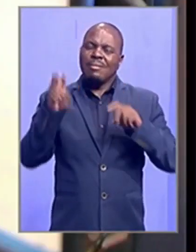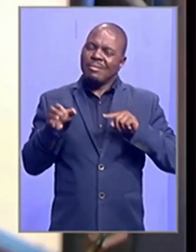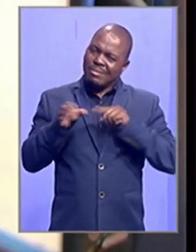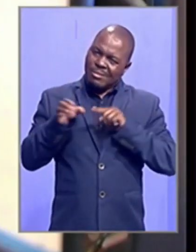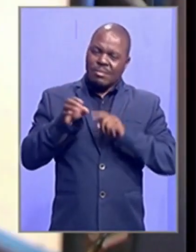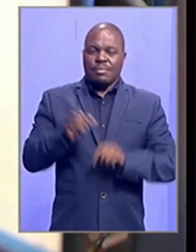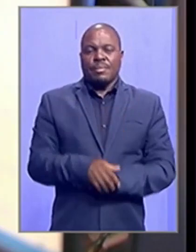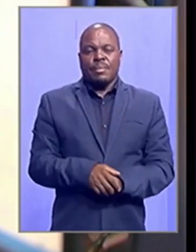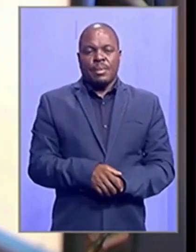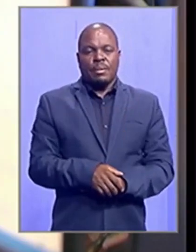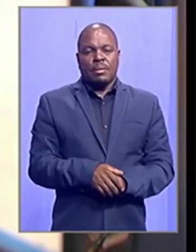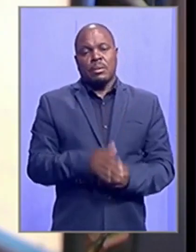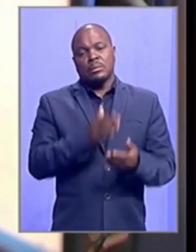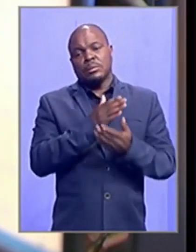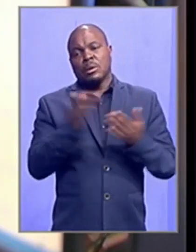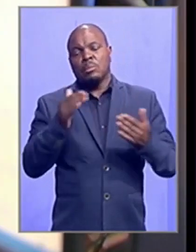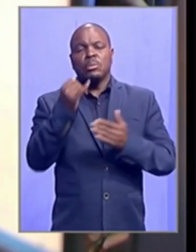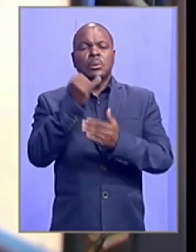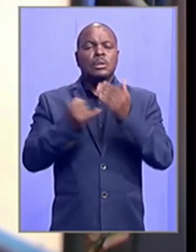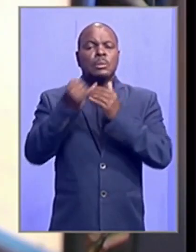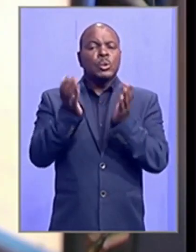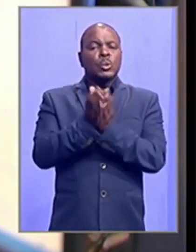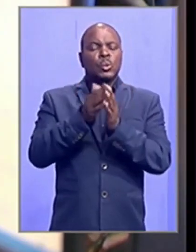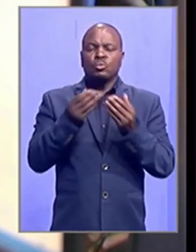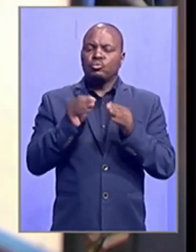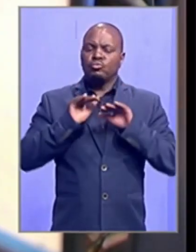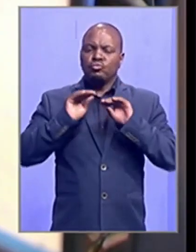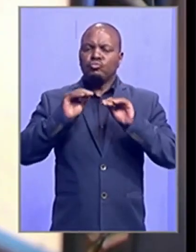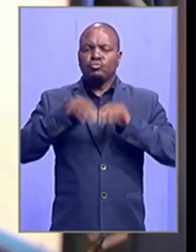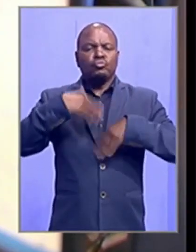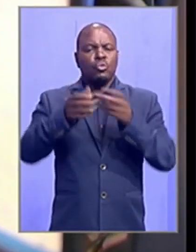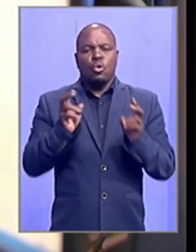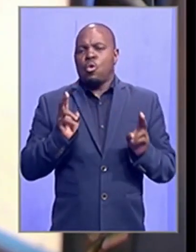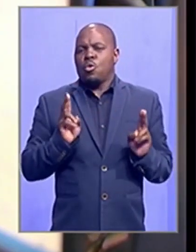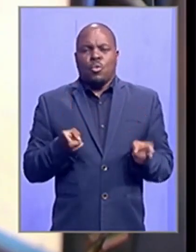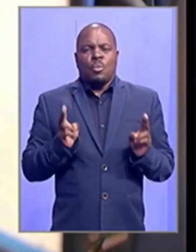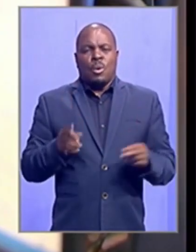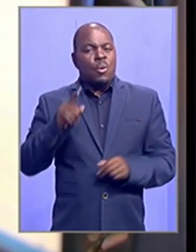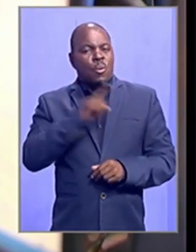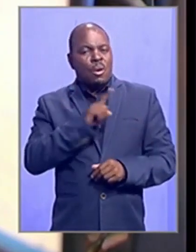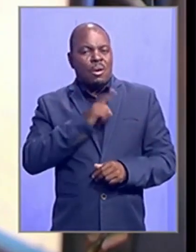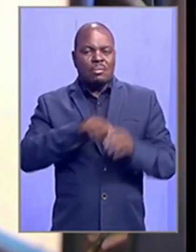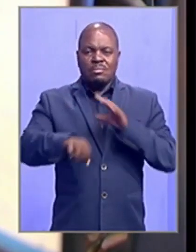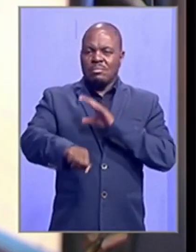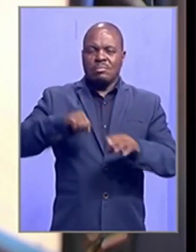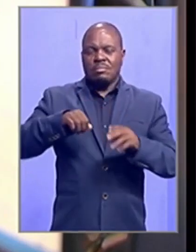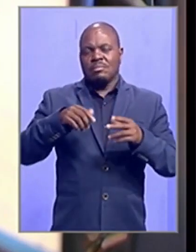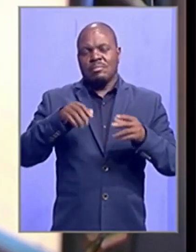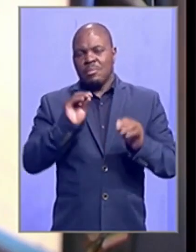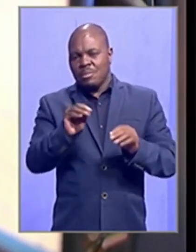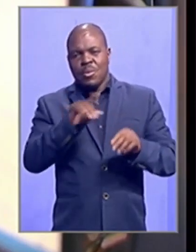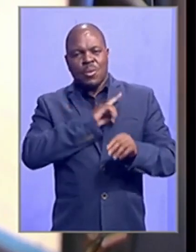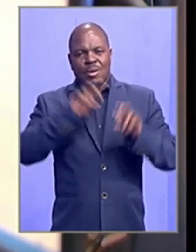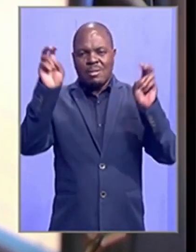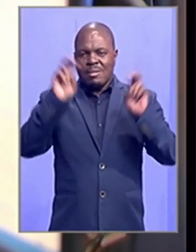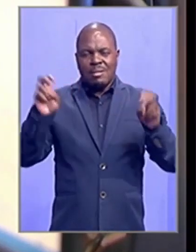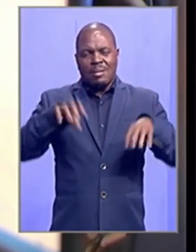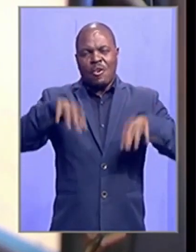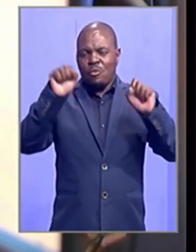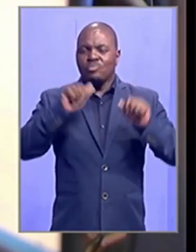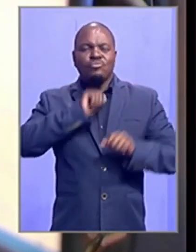happen. Ge le dikolong tšeo di ikemego dithuto di tšwela pele bjalo ka setlwaedi ka ge go sena le kgaotšo ya mohlagase yeo e ba amago.